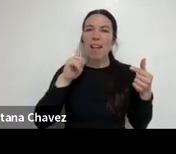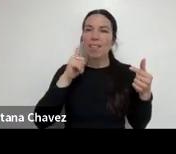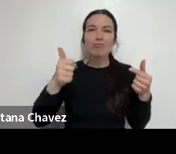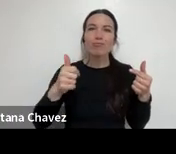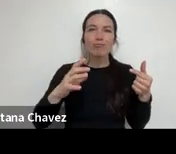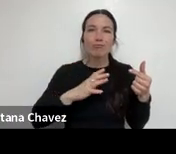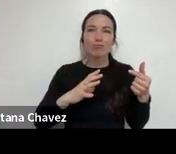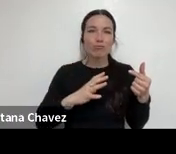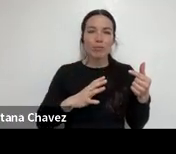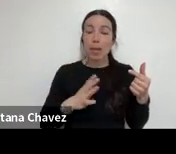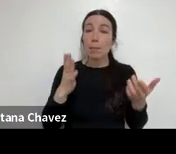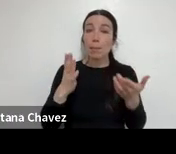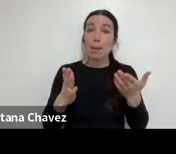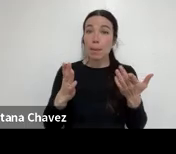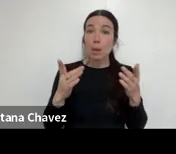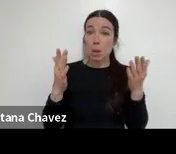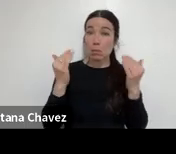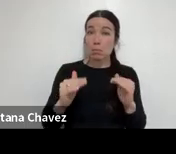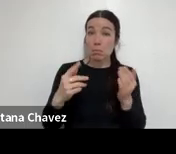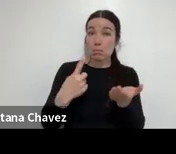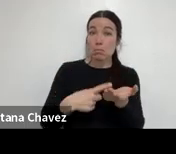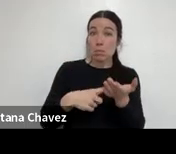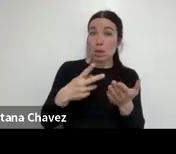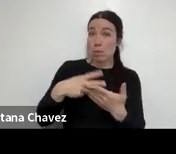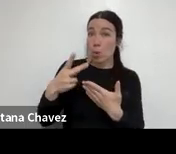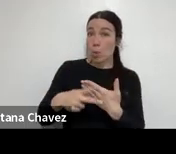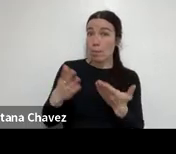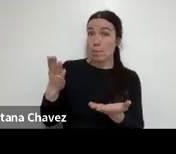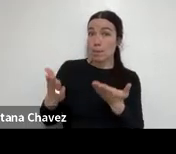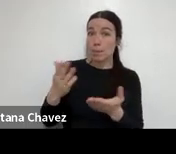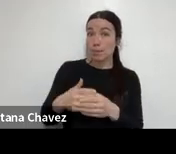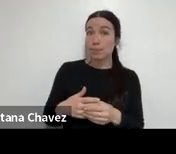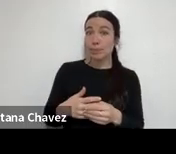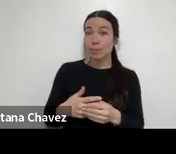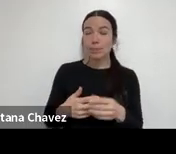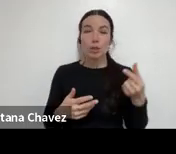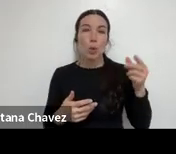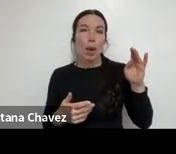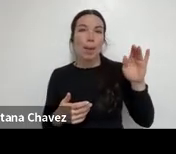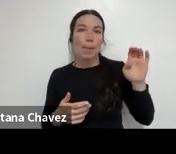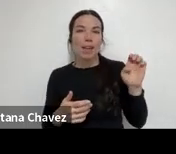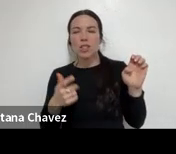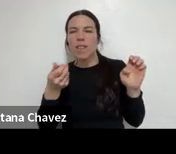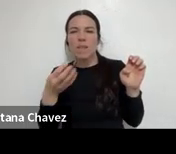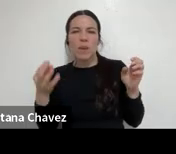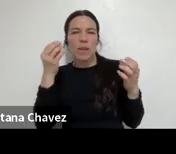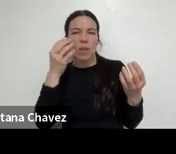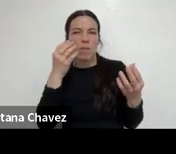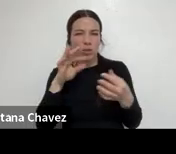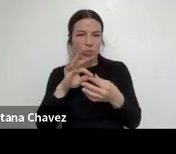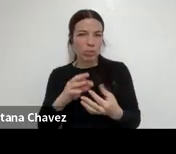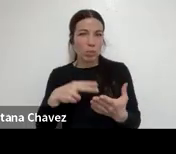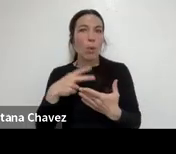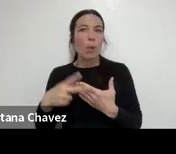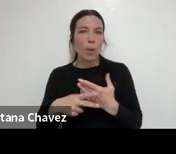can talk maybe about our program, some pragmatical information.